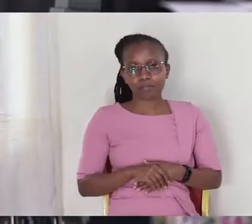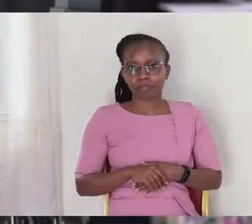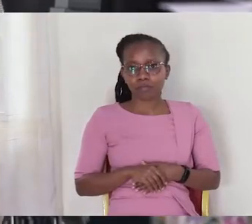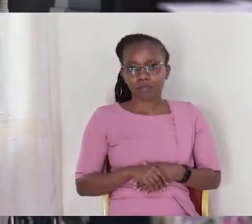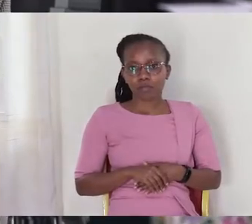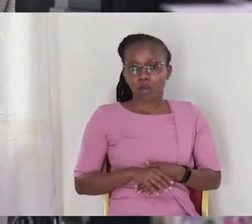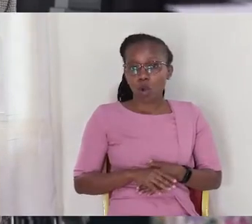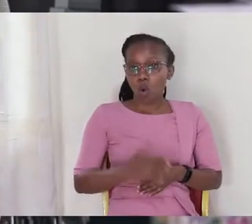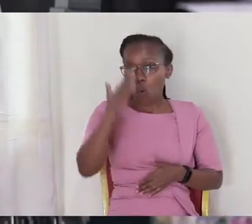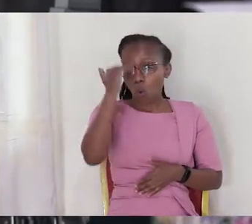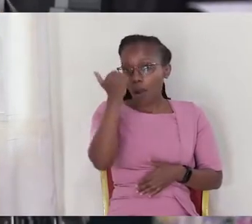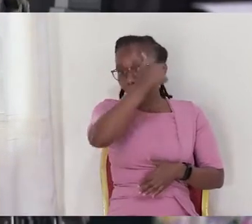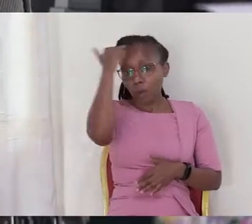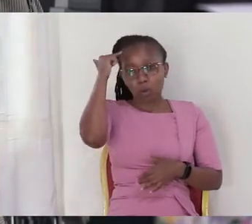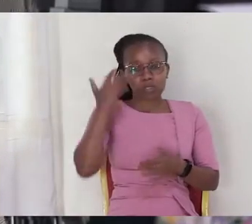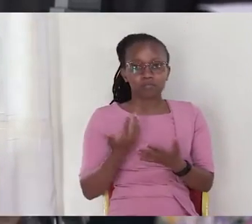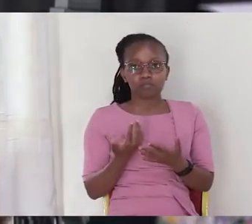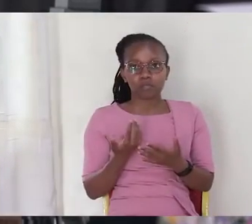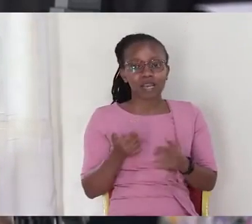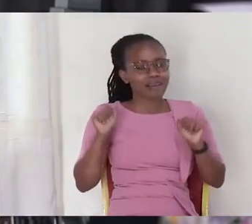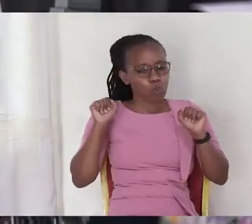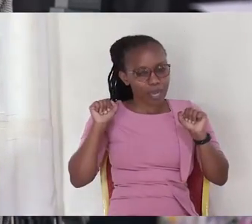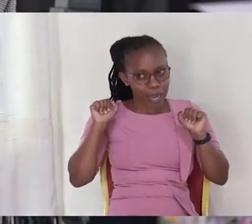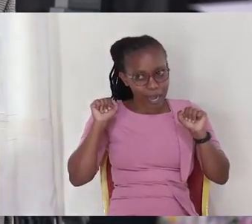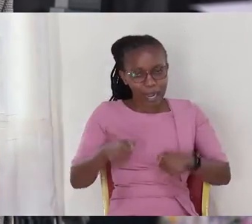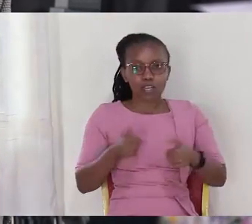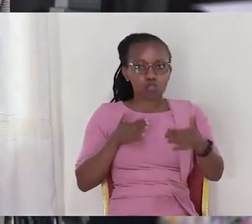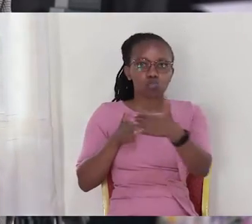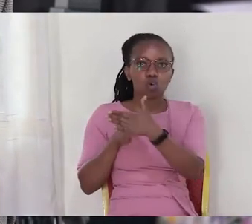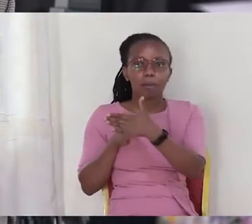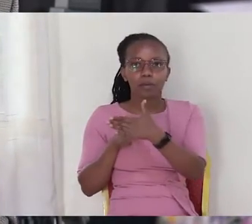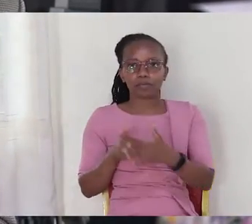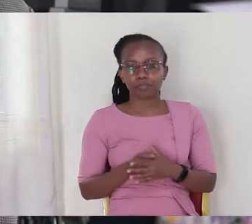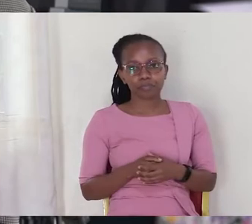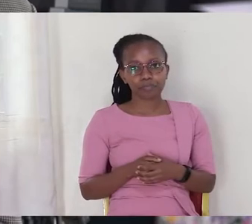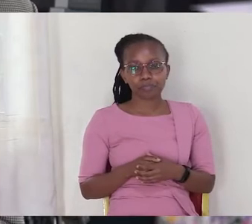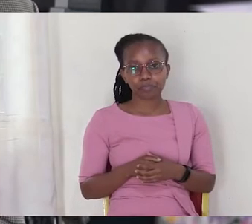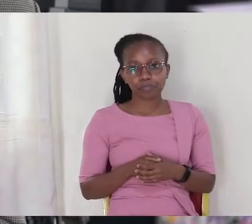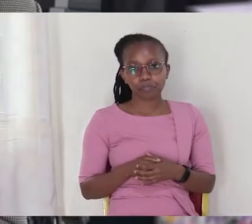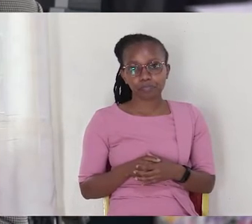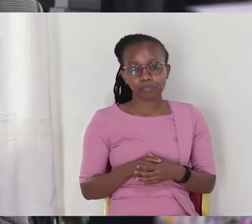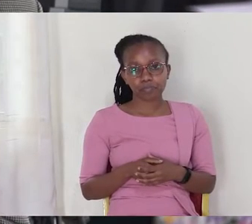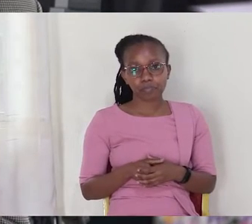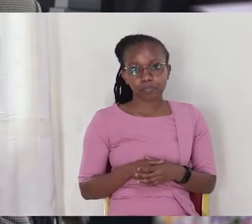stop this kind of impunity. Actually, people feel so entitled to commit these kind of things in the country.